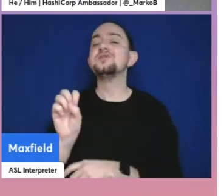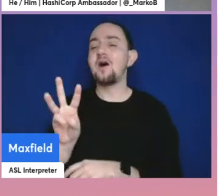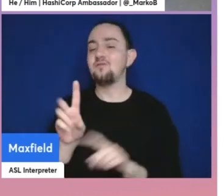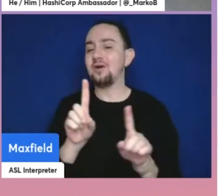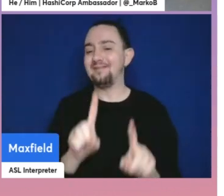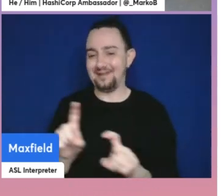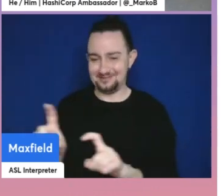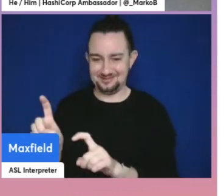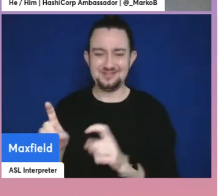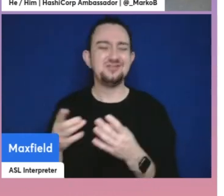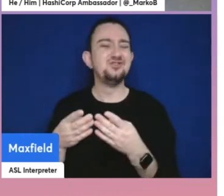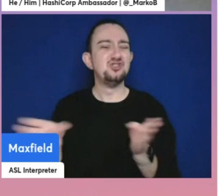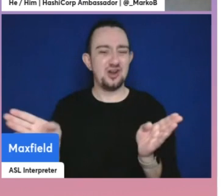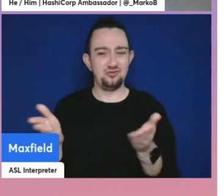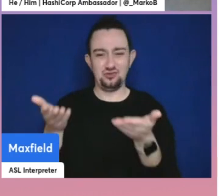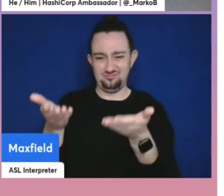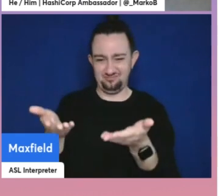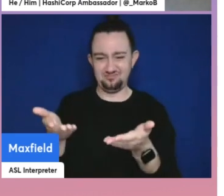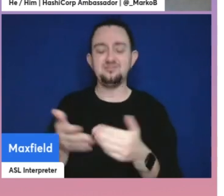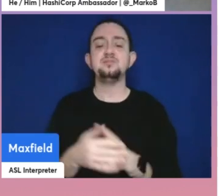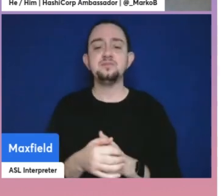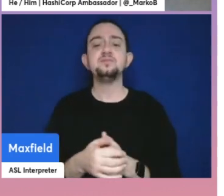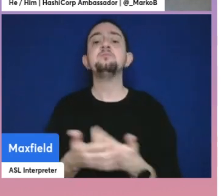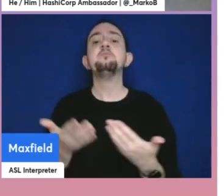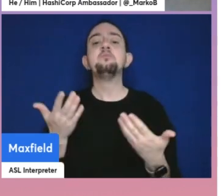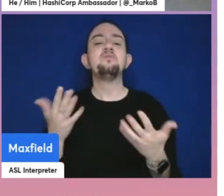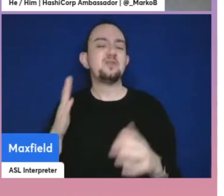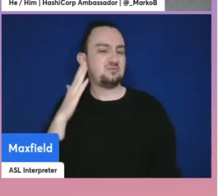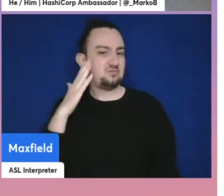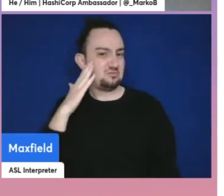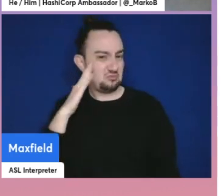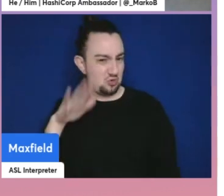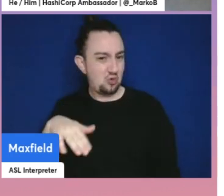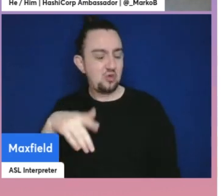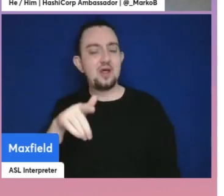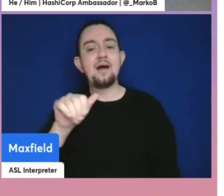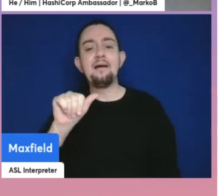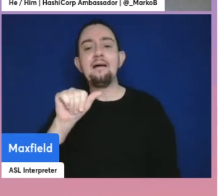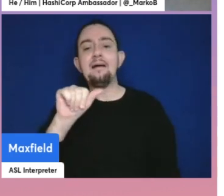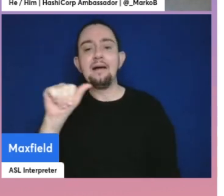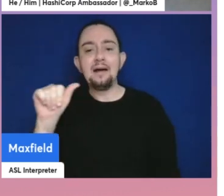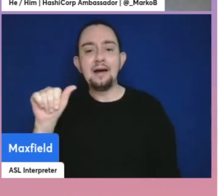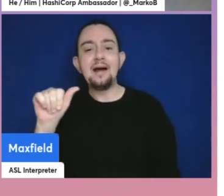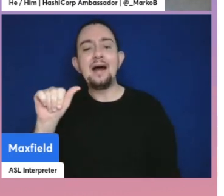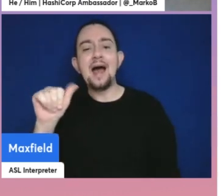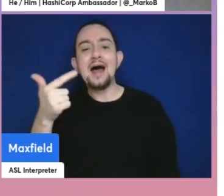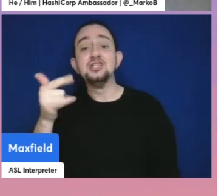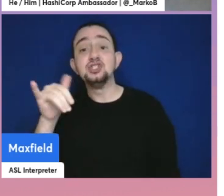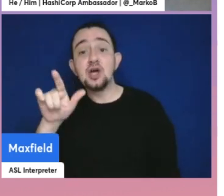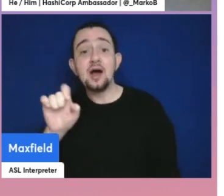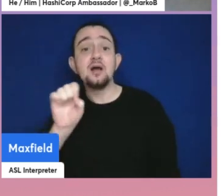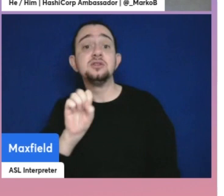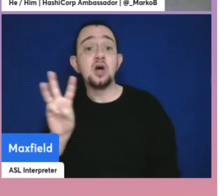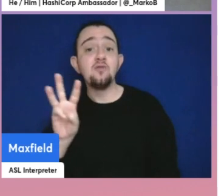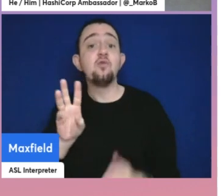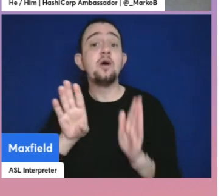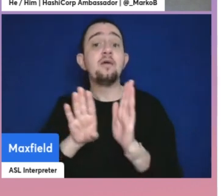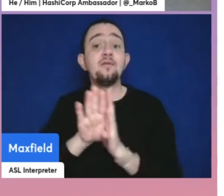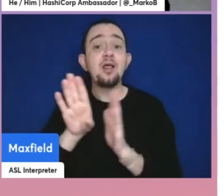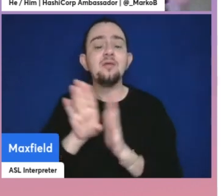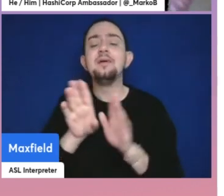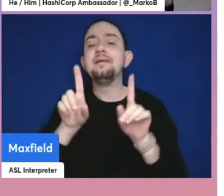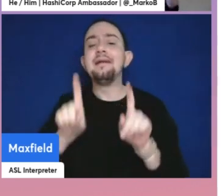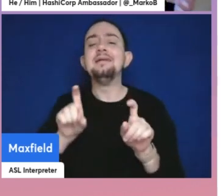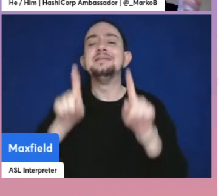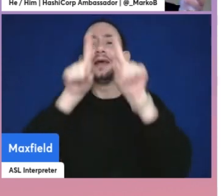general, you're probably aware of the Agile Software Development Manifesto kind of testing pyramid. It's